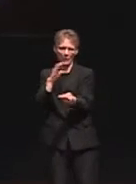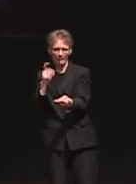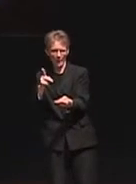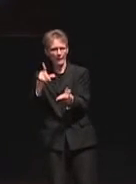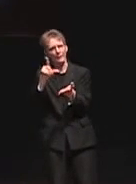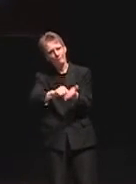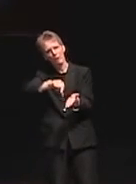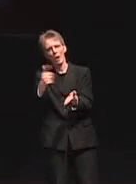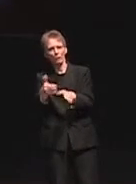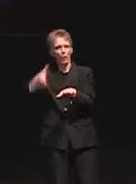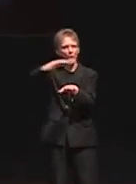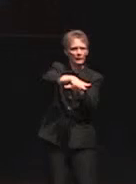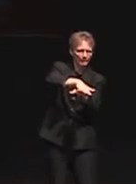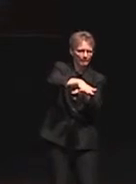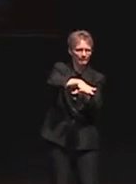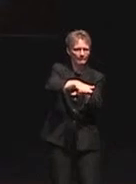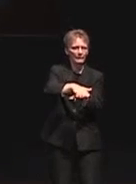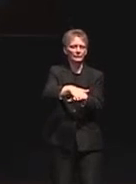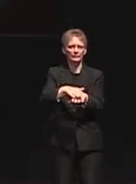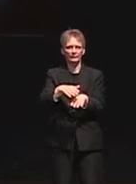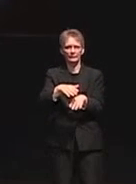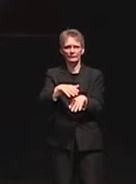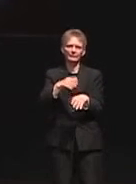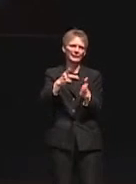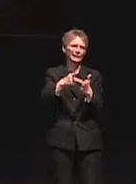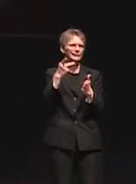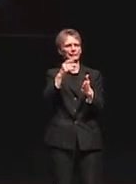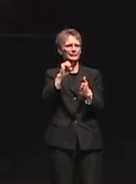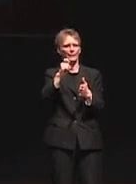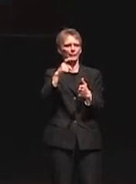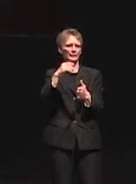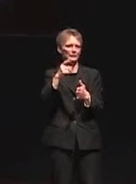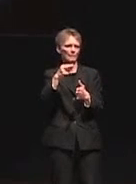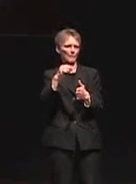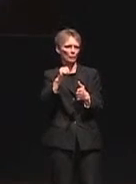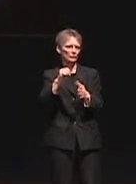of it. Okay, you're making a double exposure a different way.